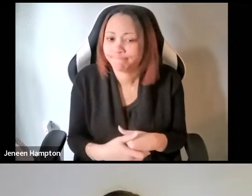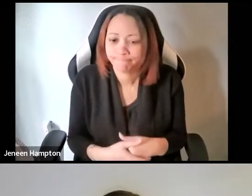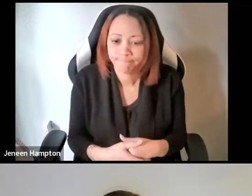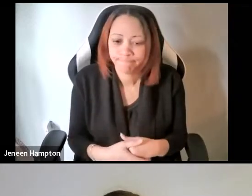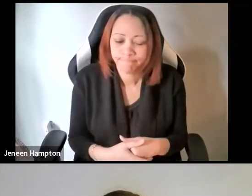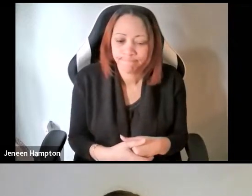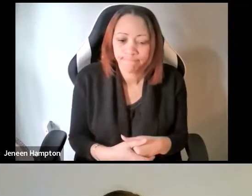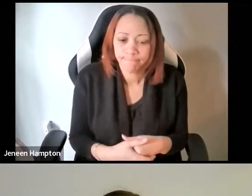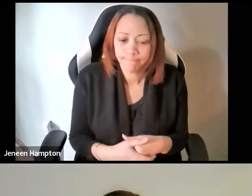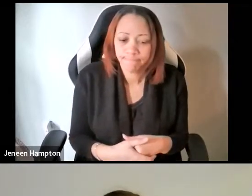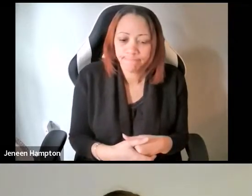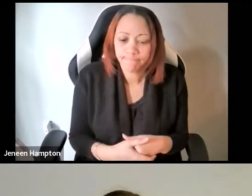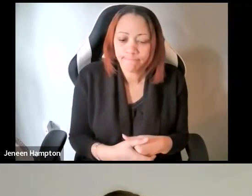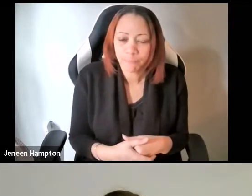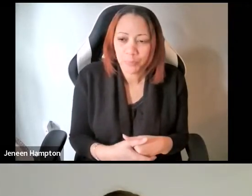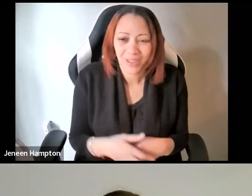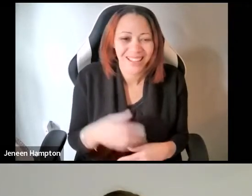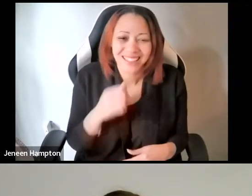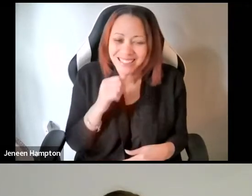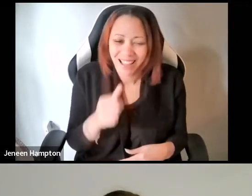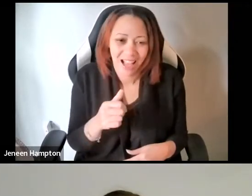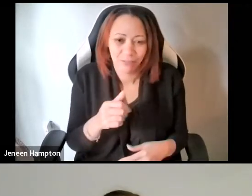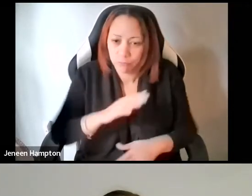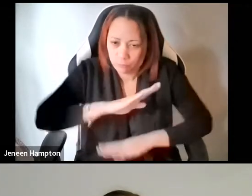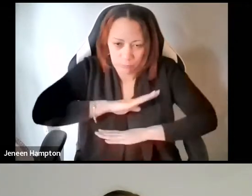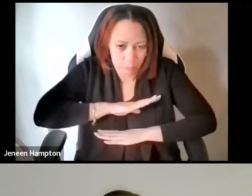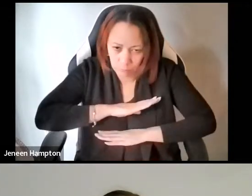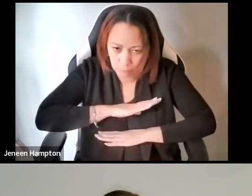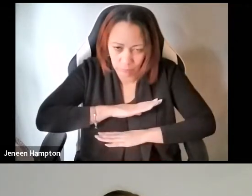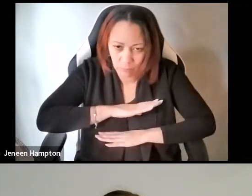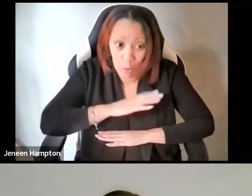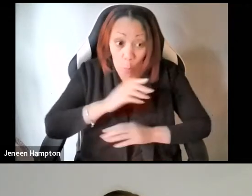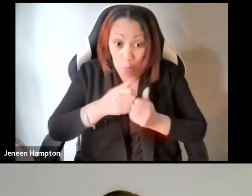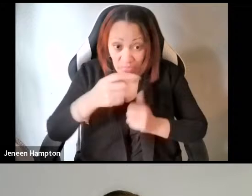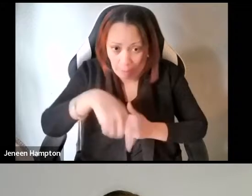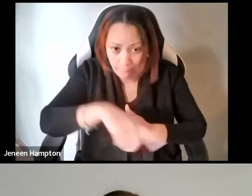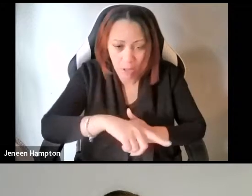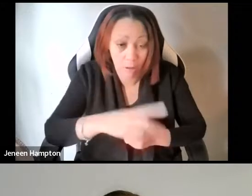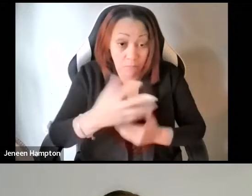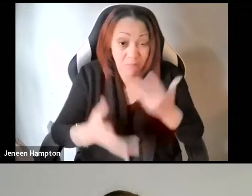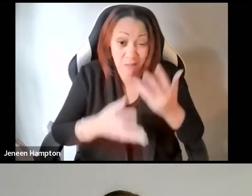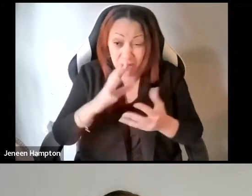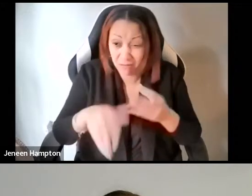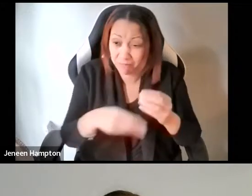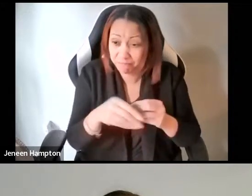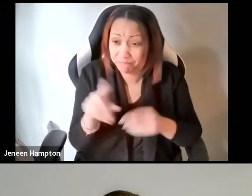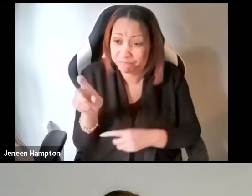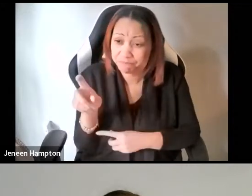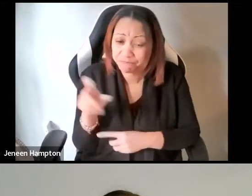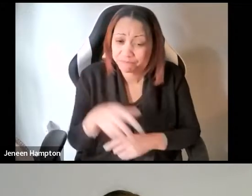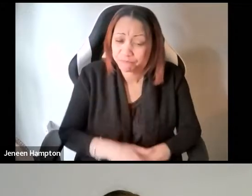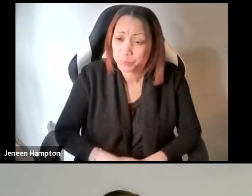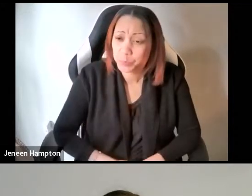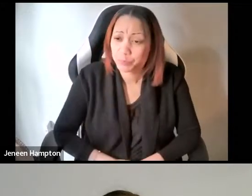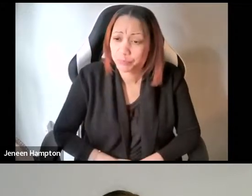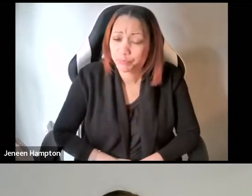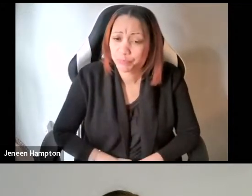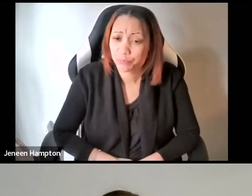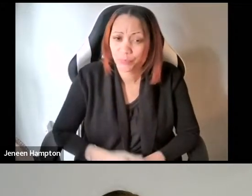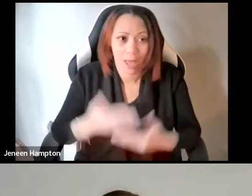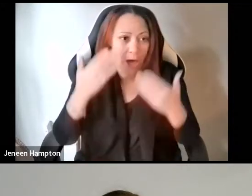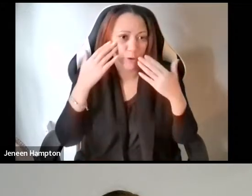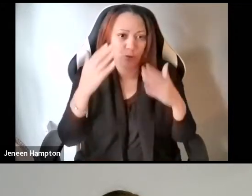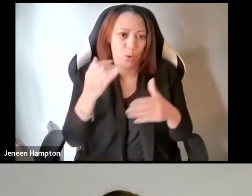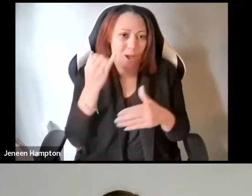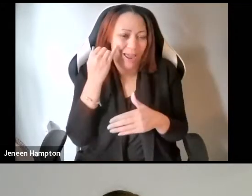it's not at the where they would like for it to be. Perhaps that could be incorporated. I don't know. I know that